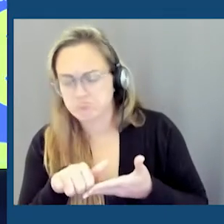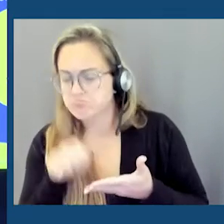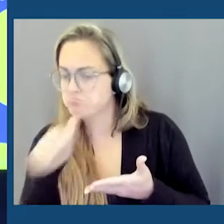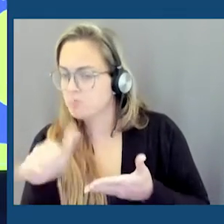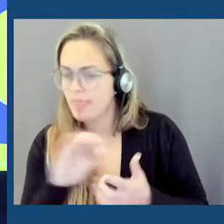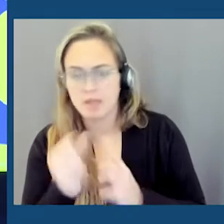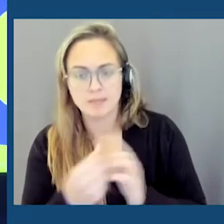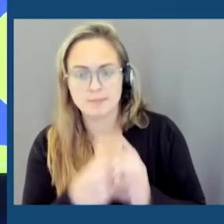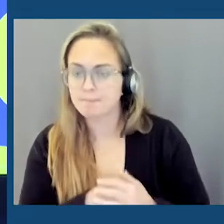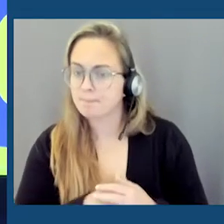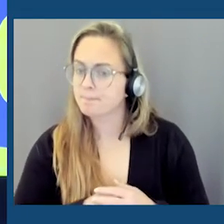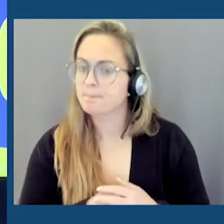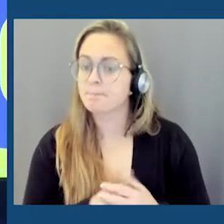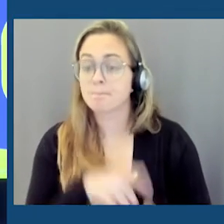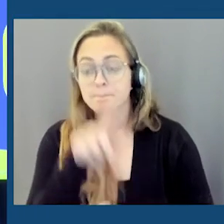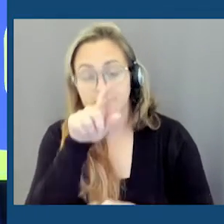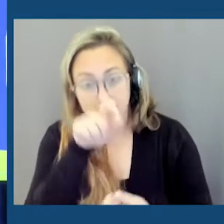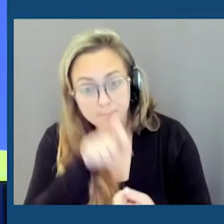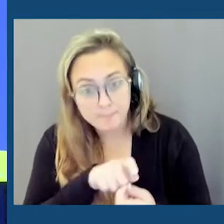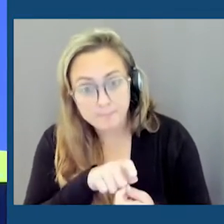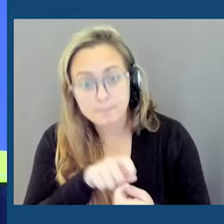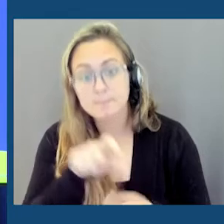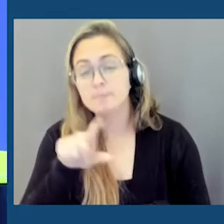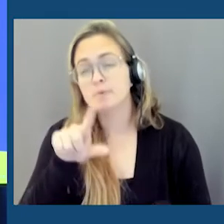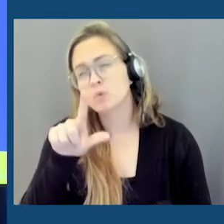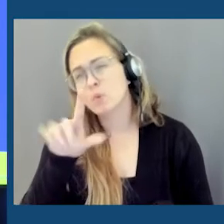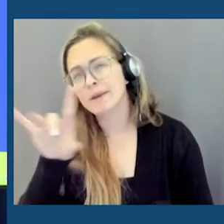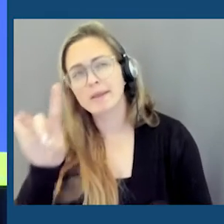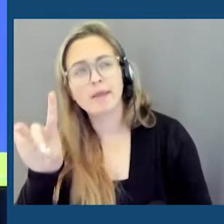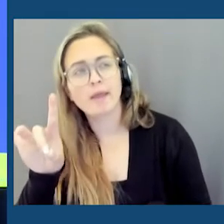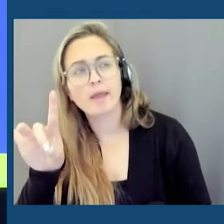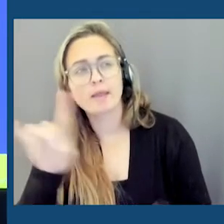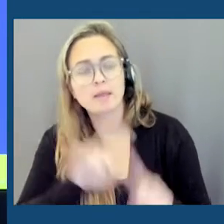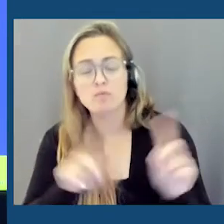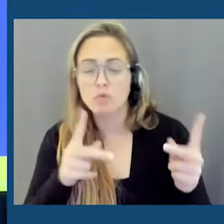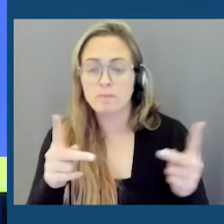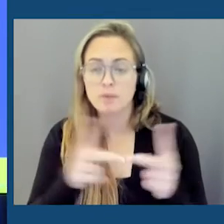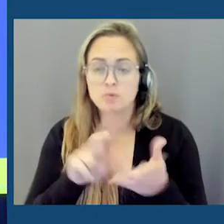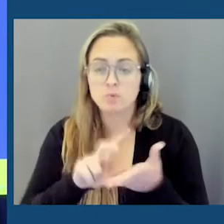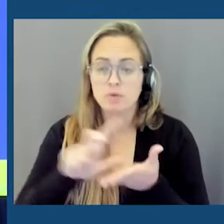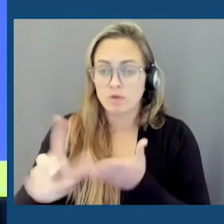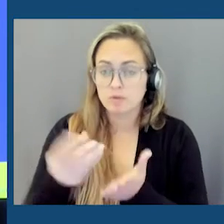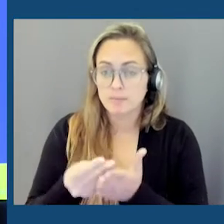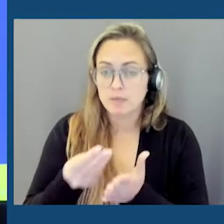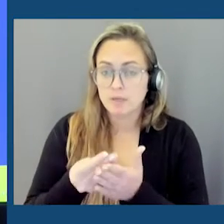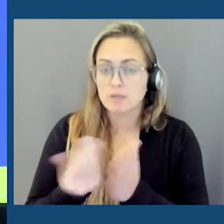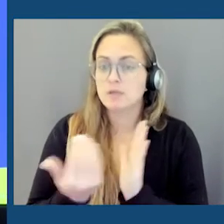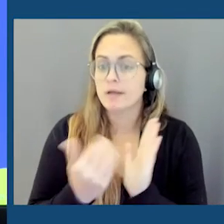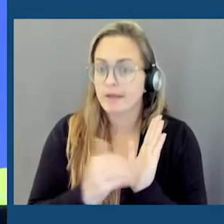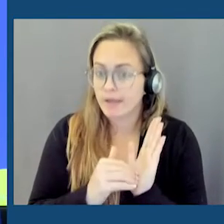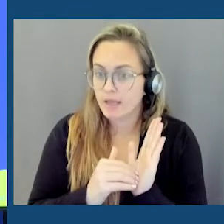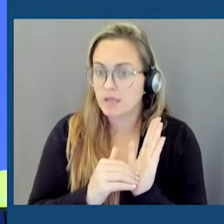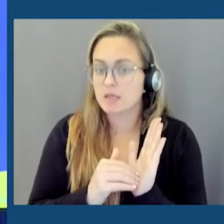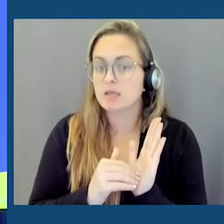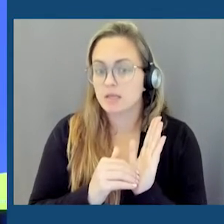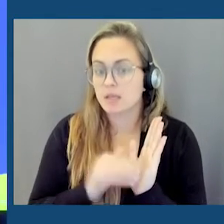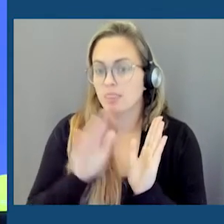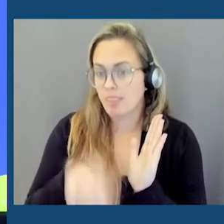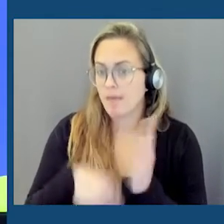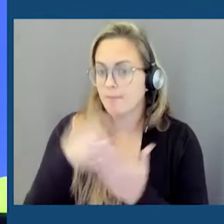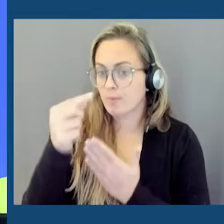York, specifically in the 28 places where we invest in, again, the GIFT program,